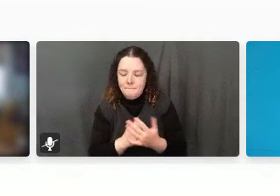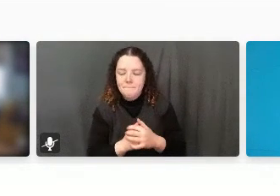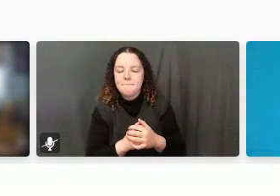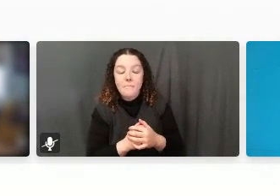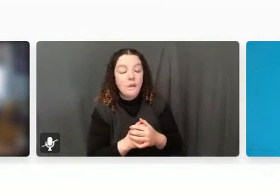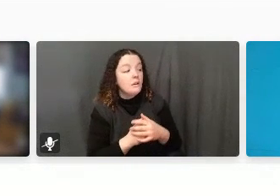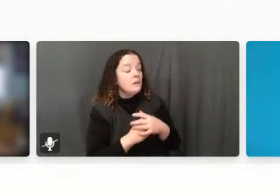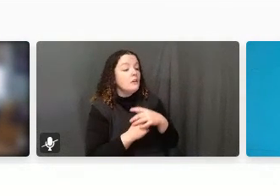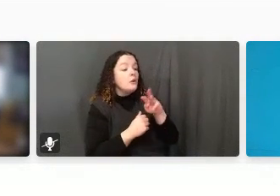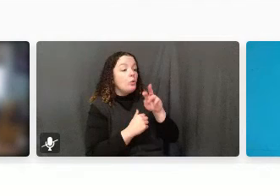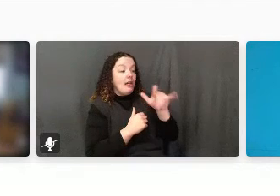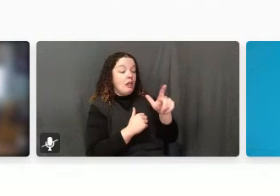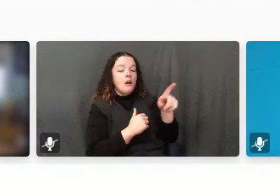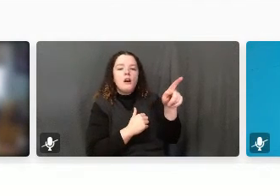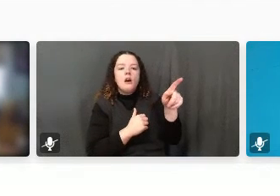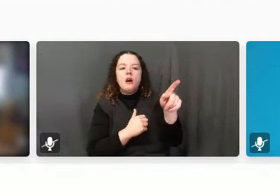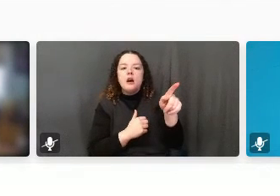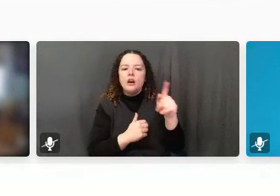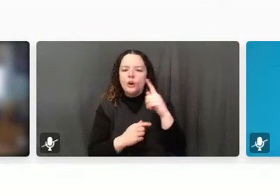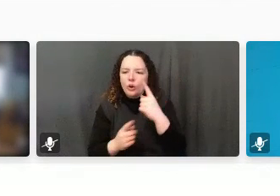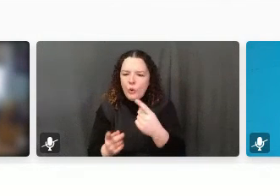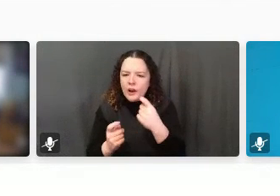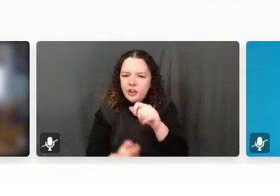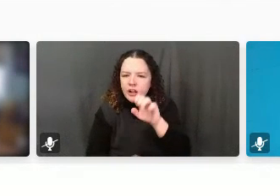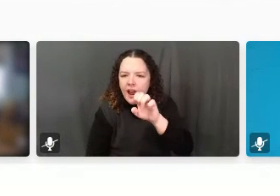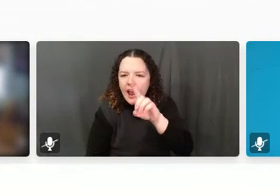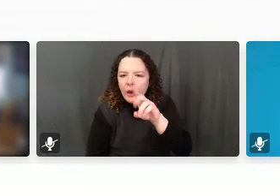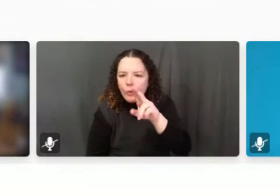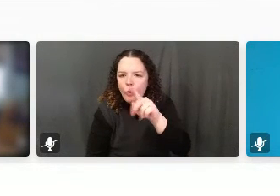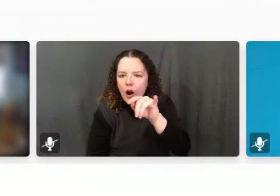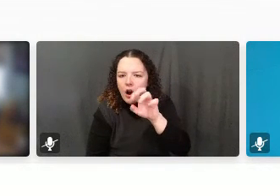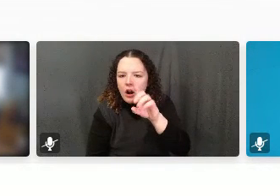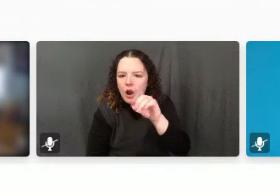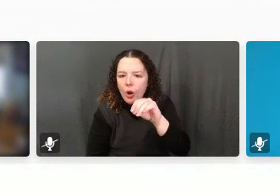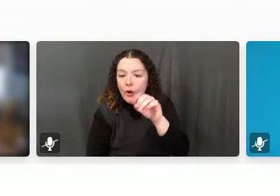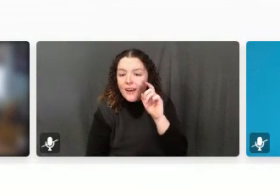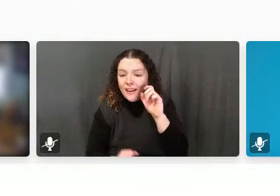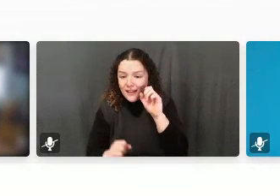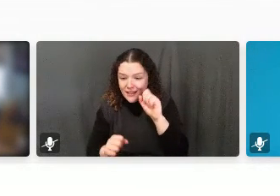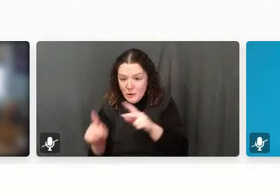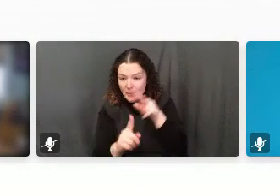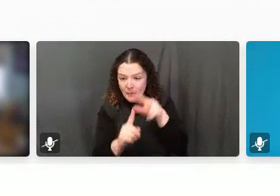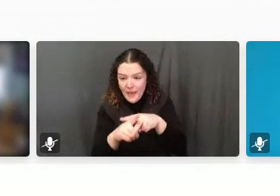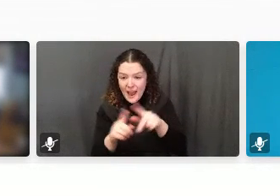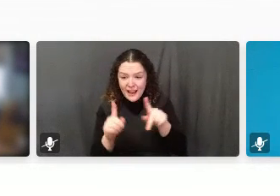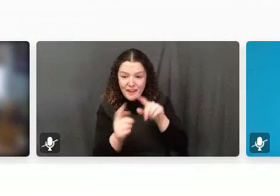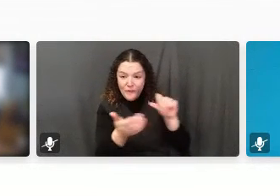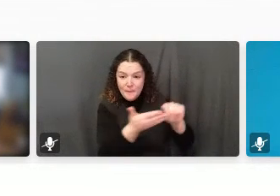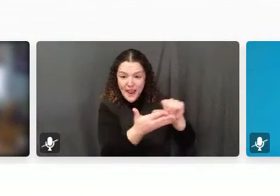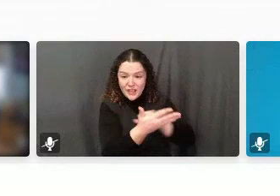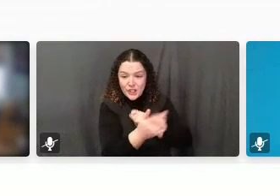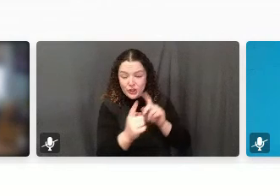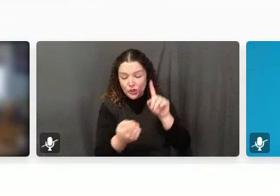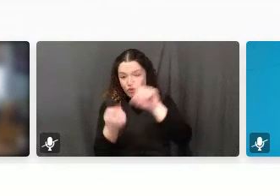Question from Eduardo, can we apply different landing pages to different websites from Nutshell easily? I don't know if that means you are like the